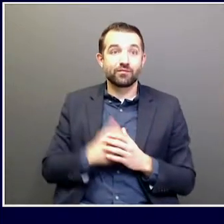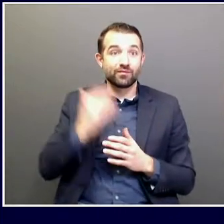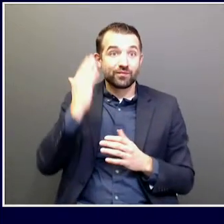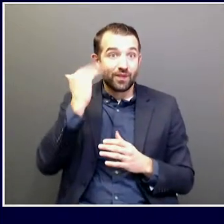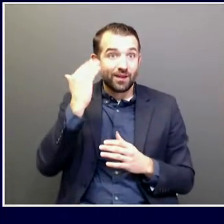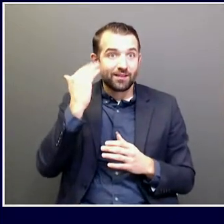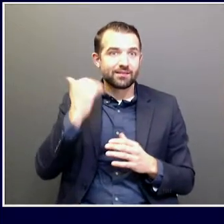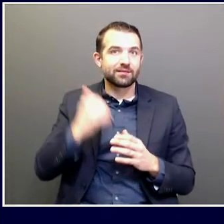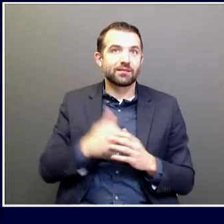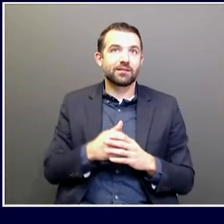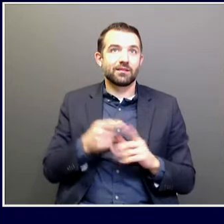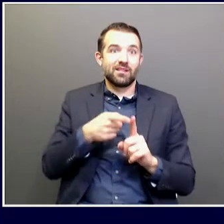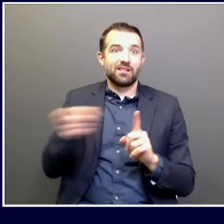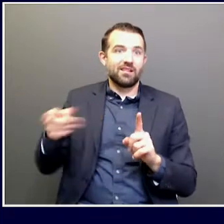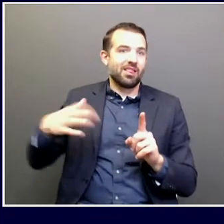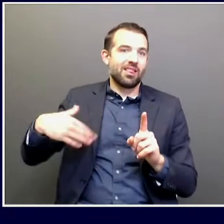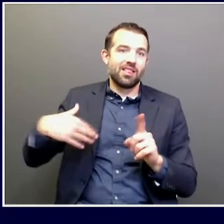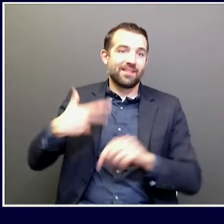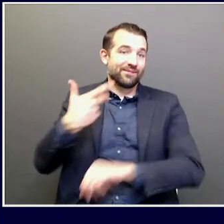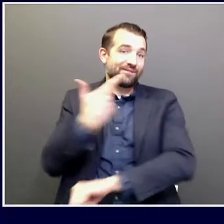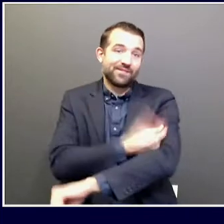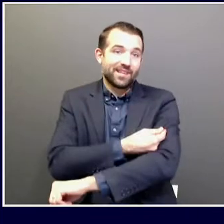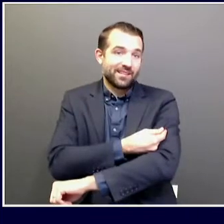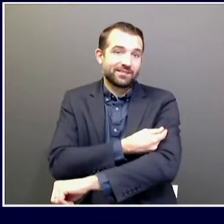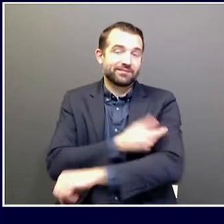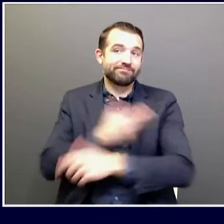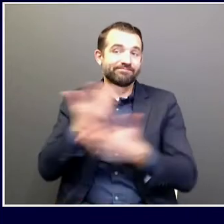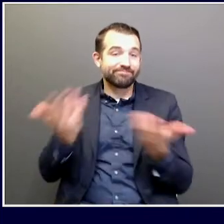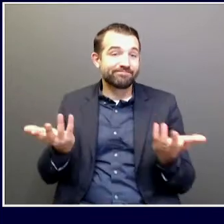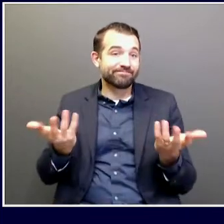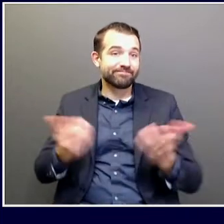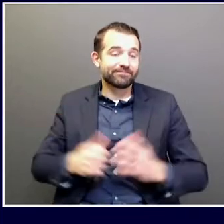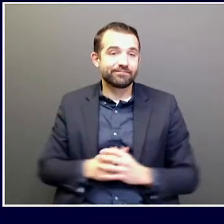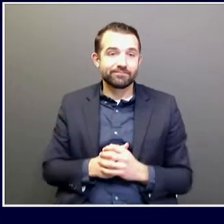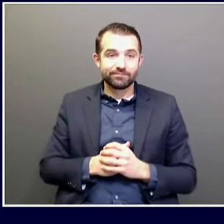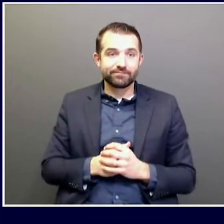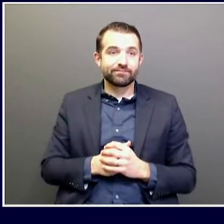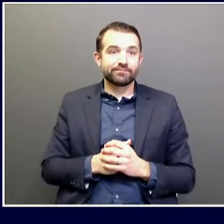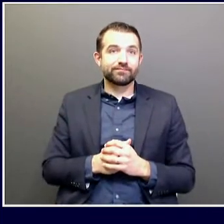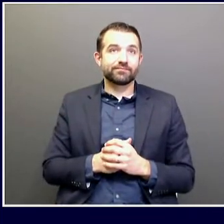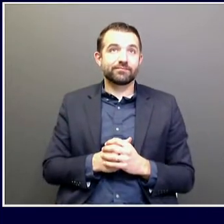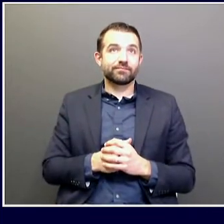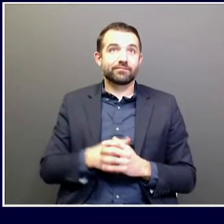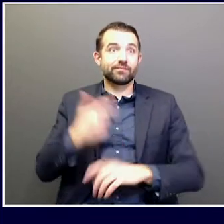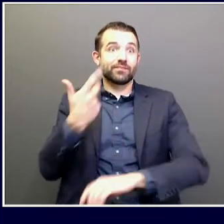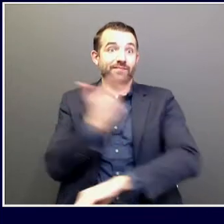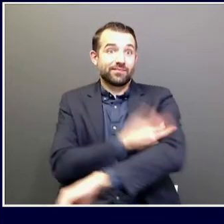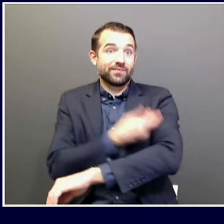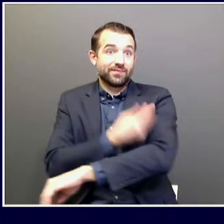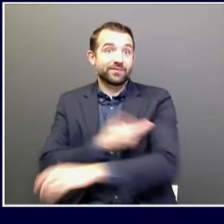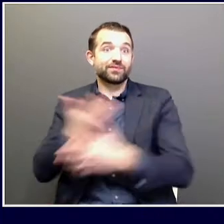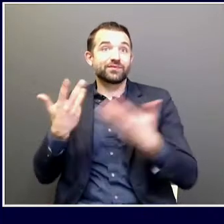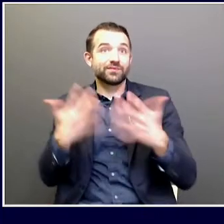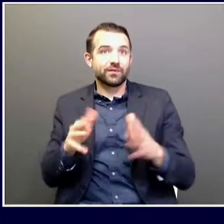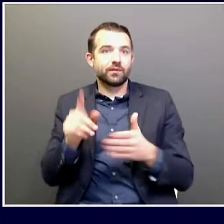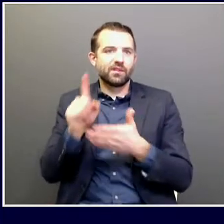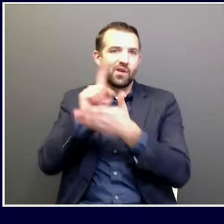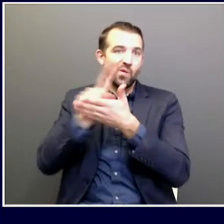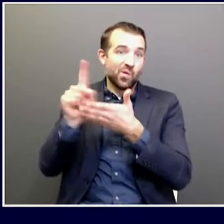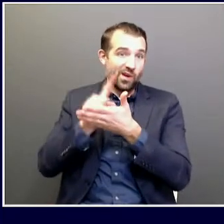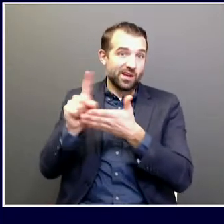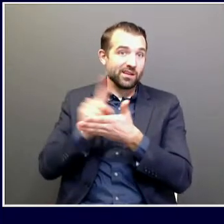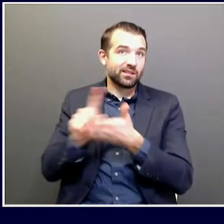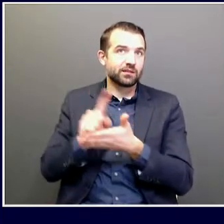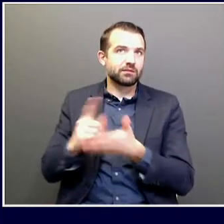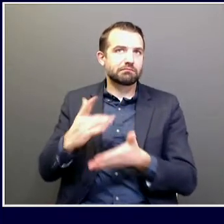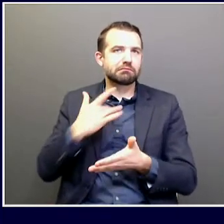been vaccinated. Indeed, what we find when we look at who is vaccinated in any given week, roughly 60 to 70% of